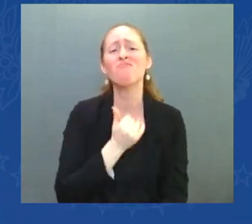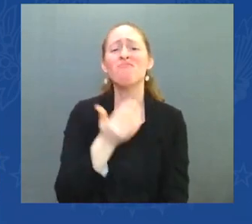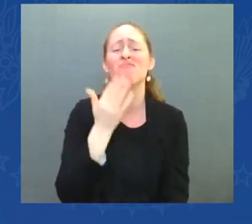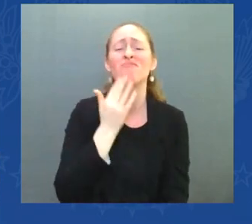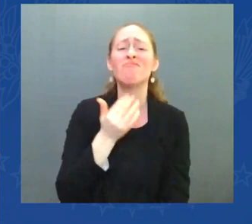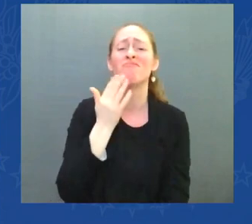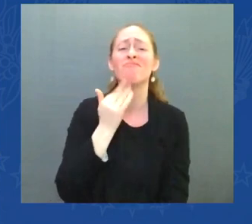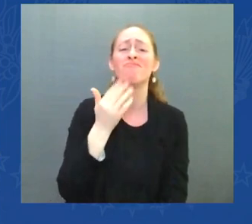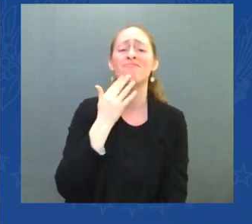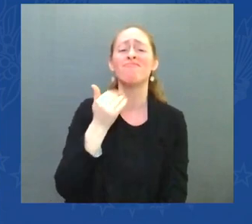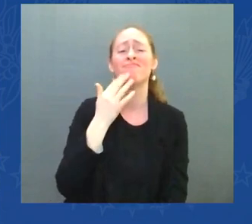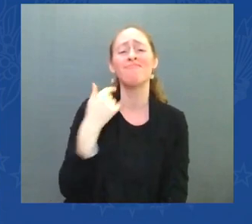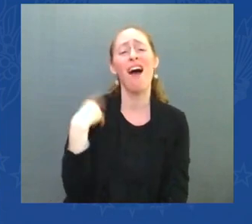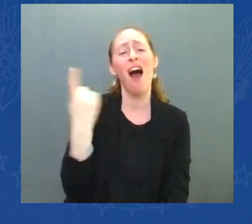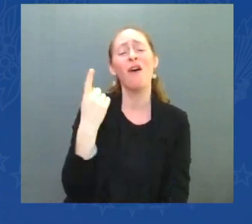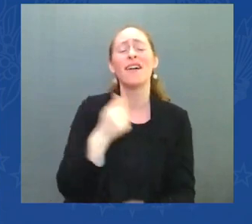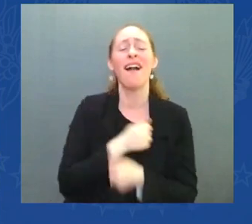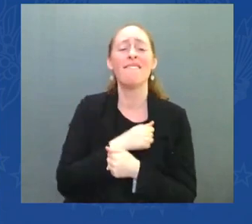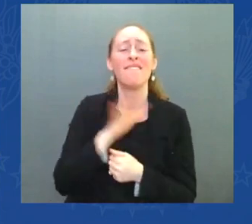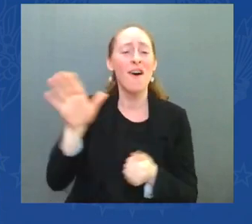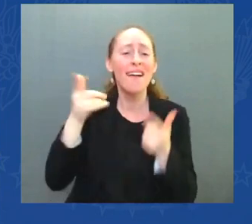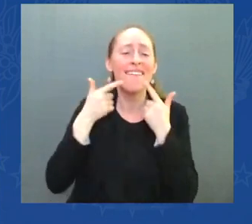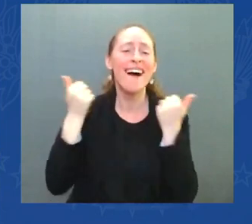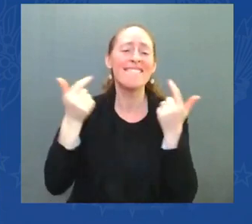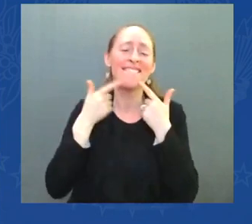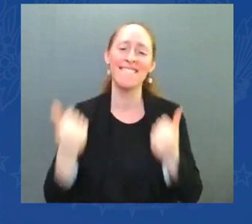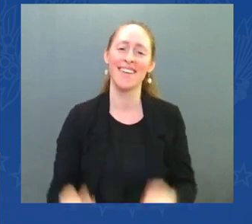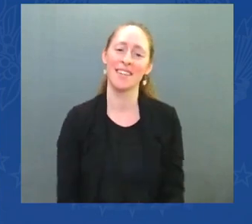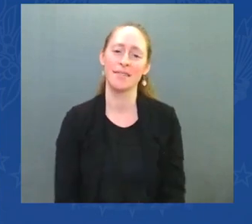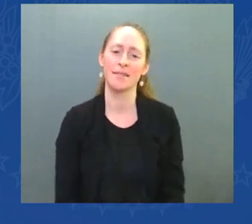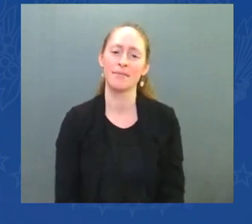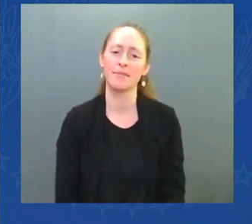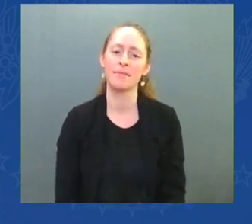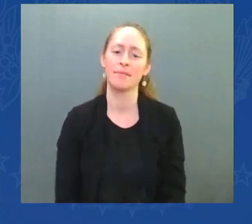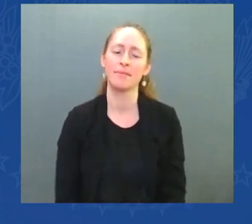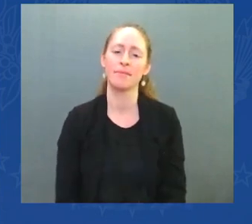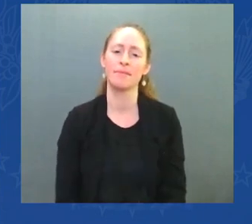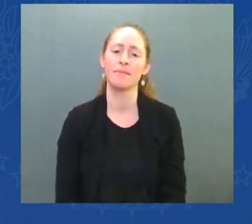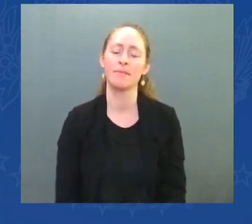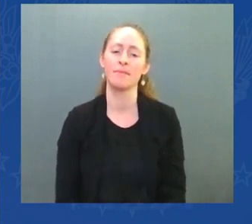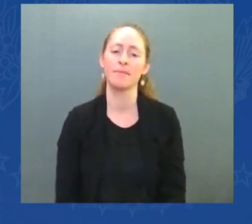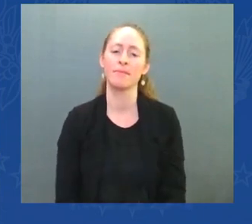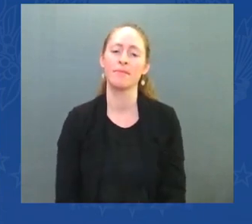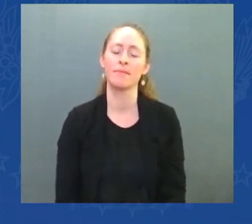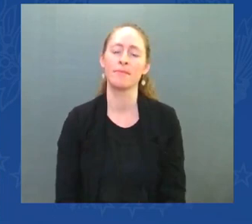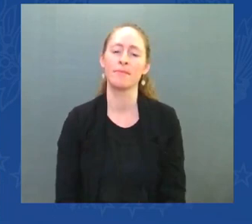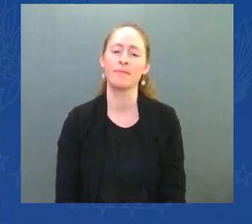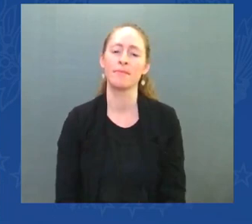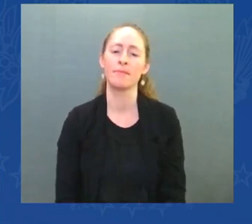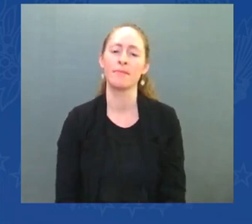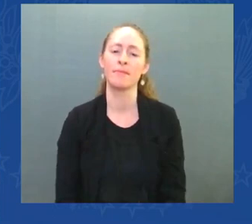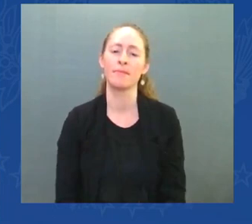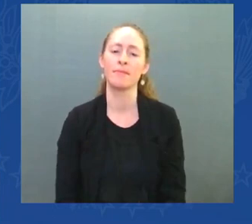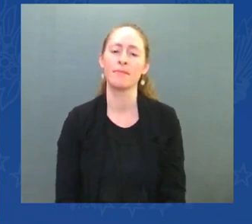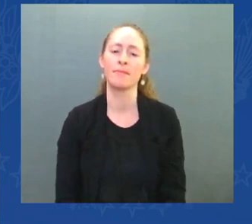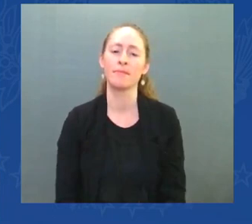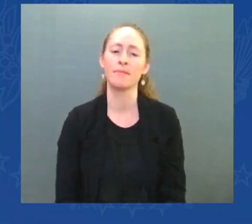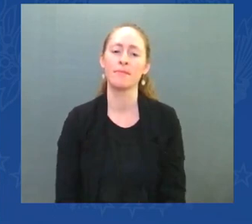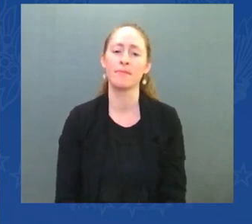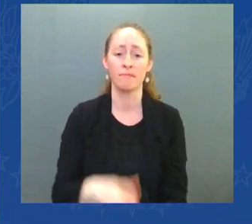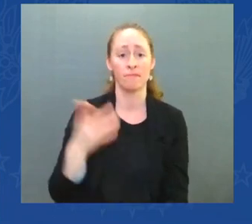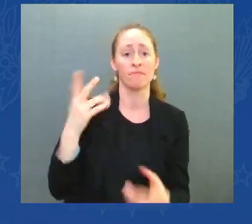by a 16-year-old student for reasons I will never know. He had brought his father's weapon to